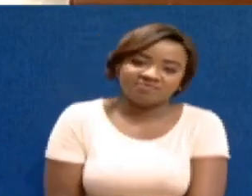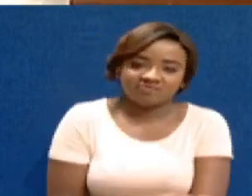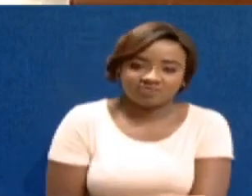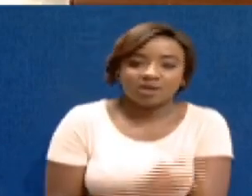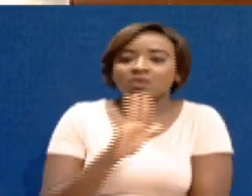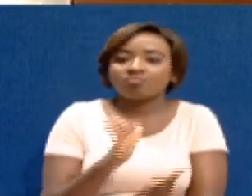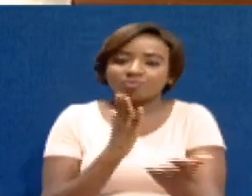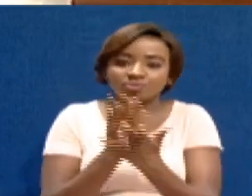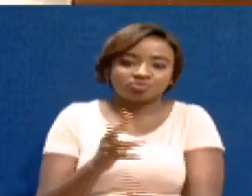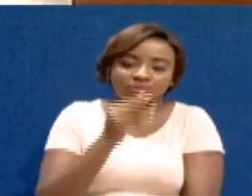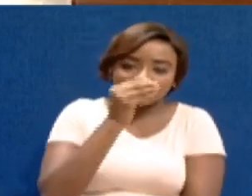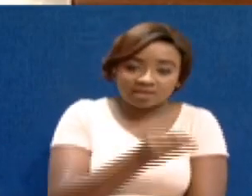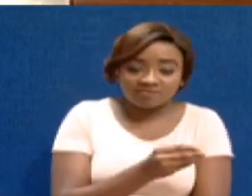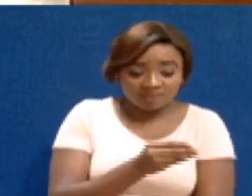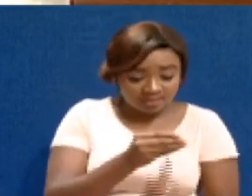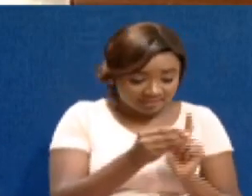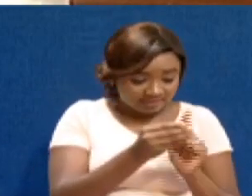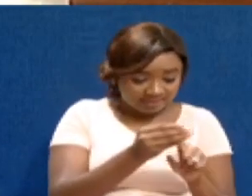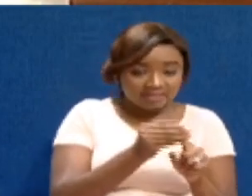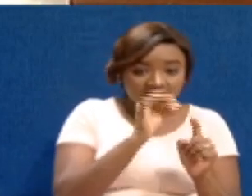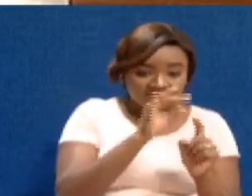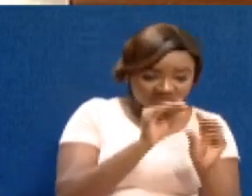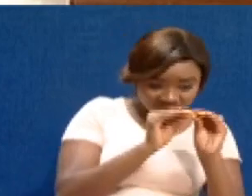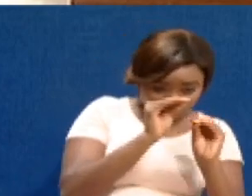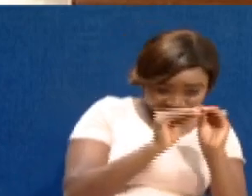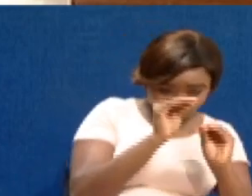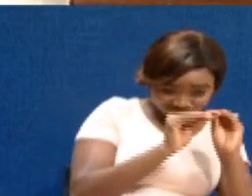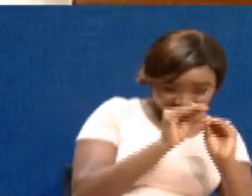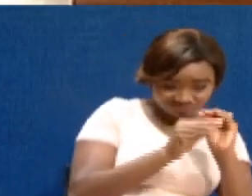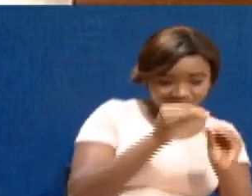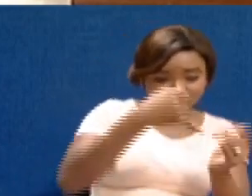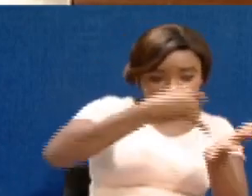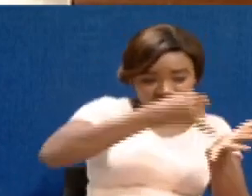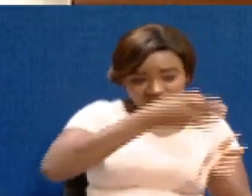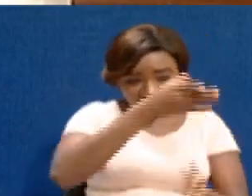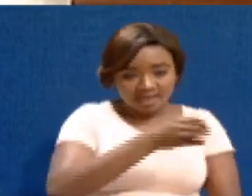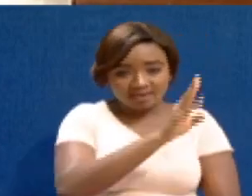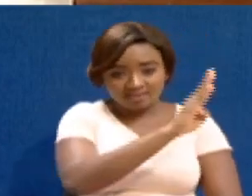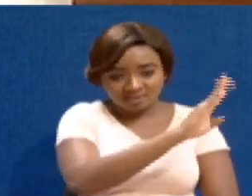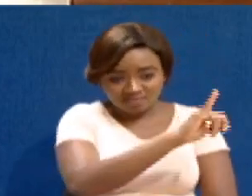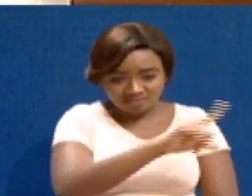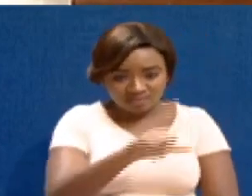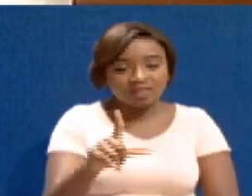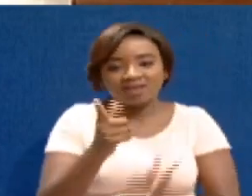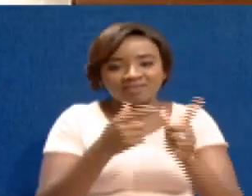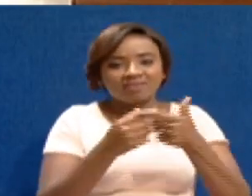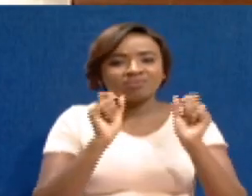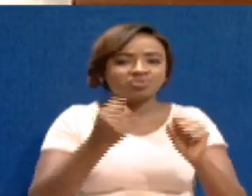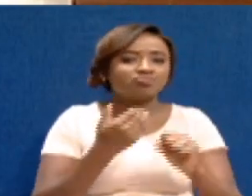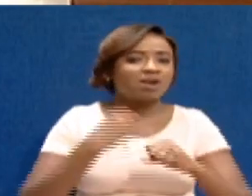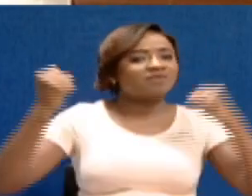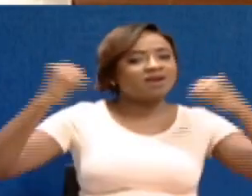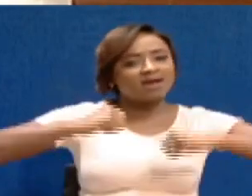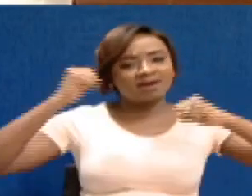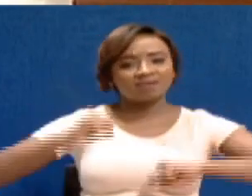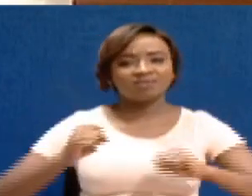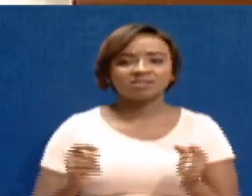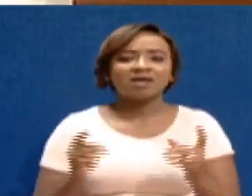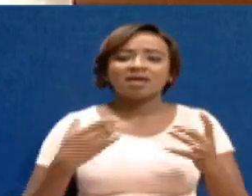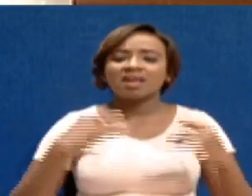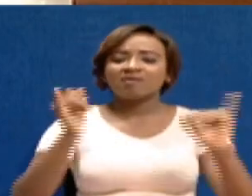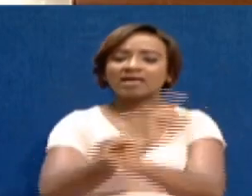days before Bomas. And then the rest of us continued reading, and we have given our input. So surely the